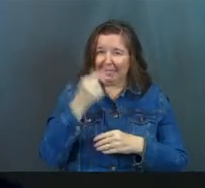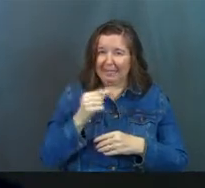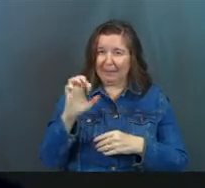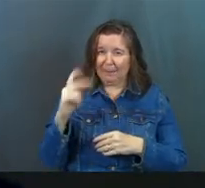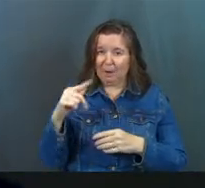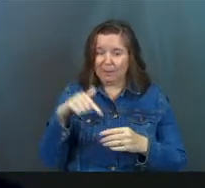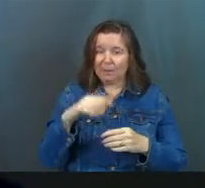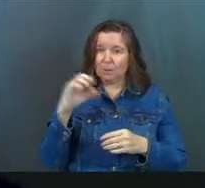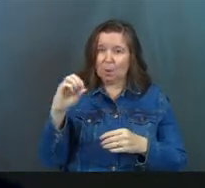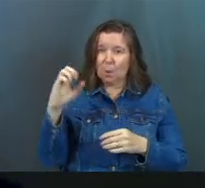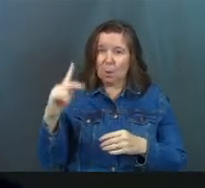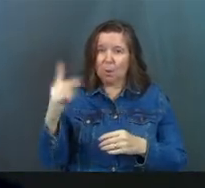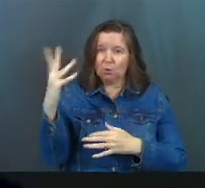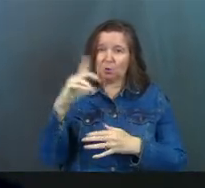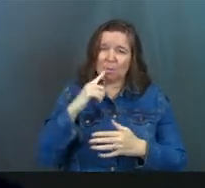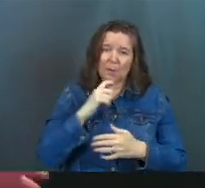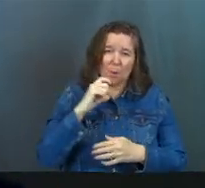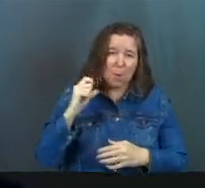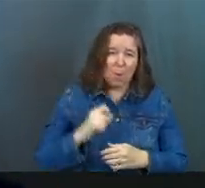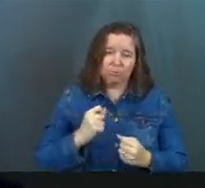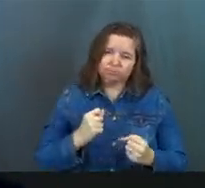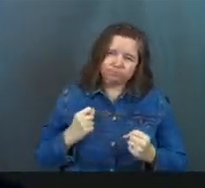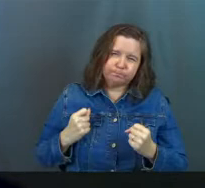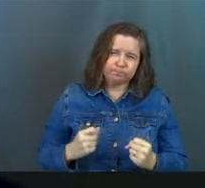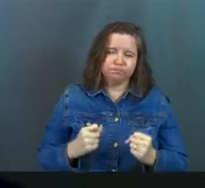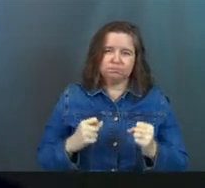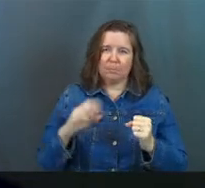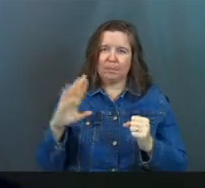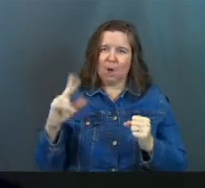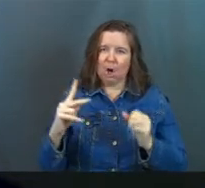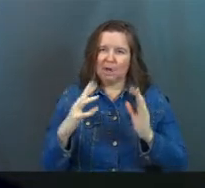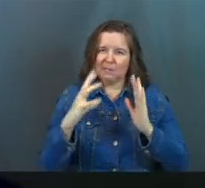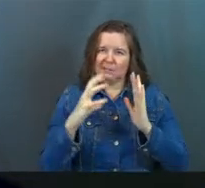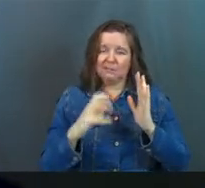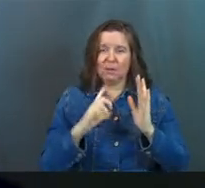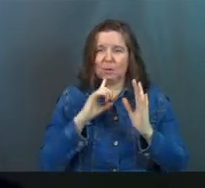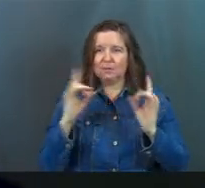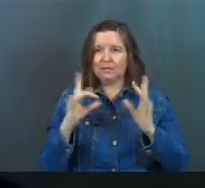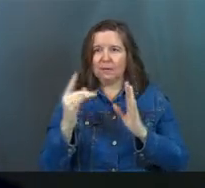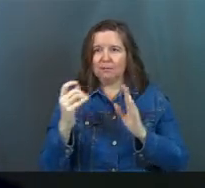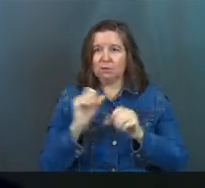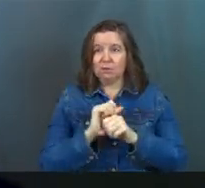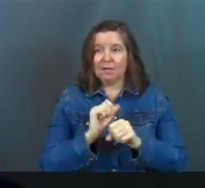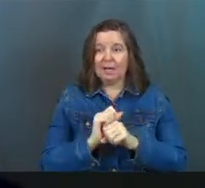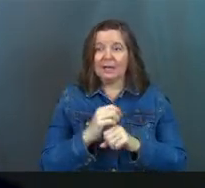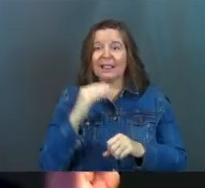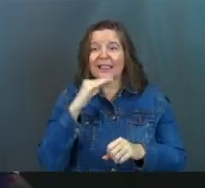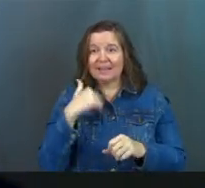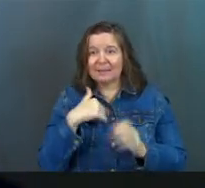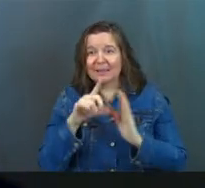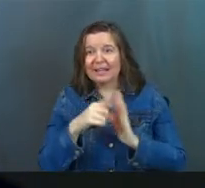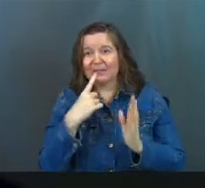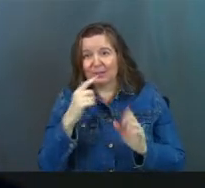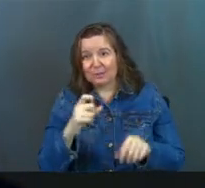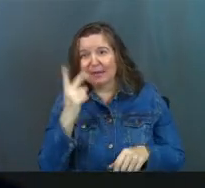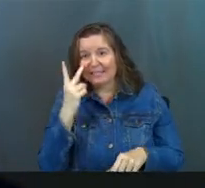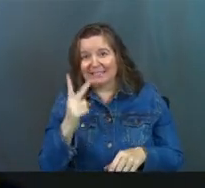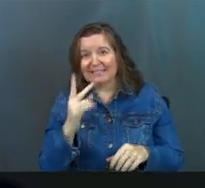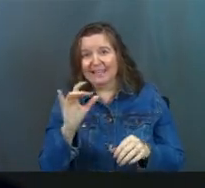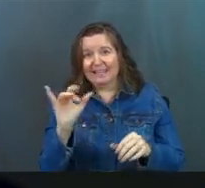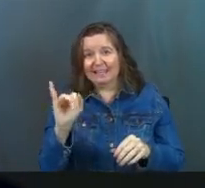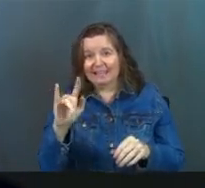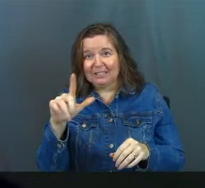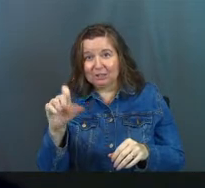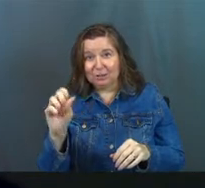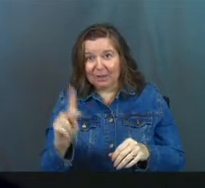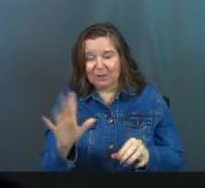bark. This was an oak tree, super old, super thick bark. I did a really terrible job. Lie to me later and say you can actually see the